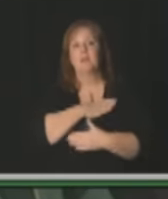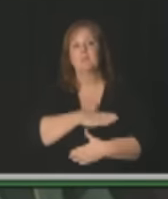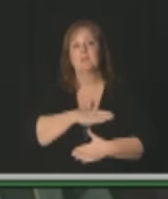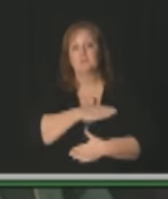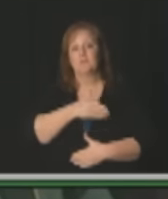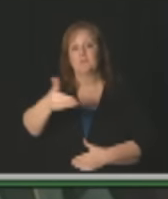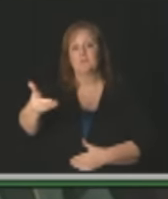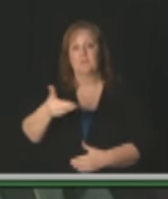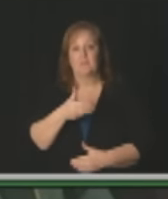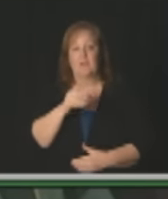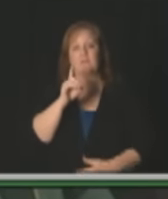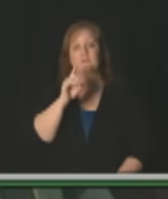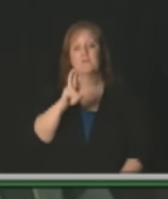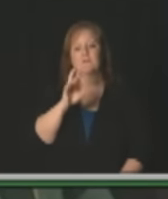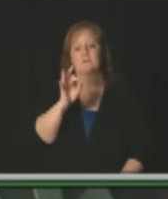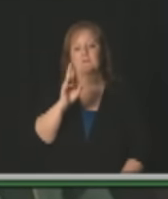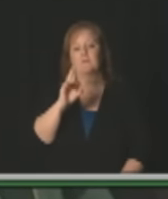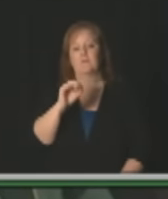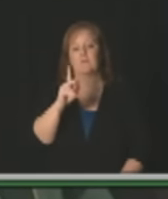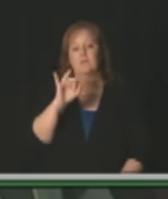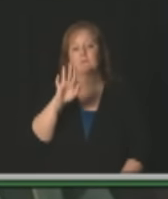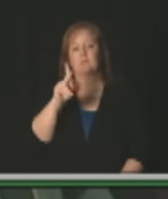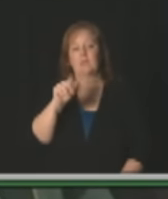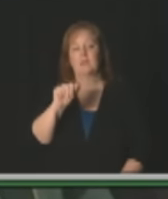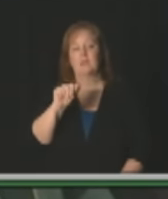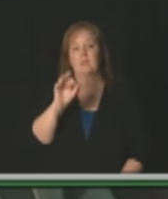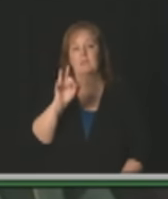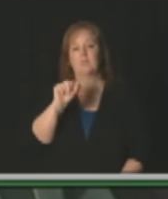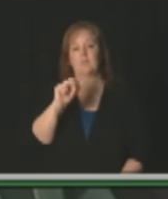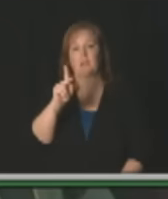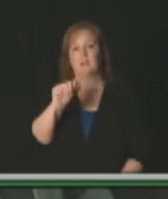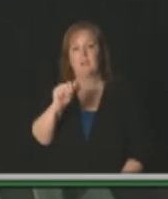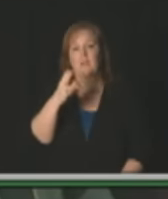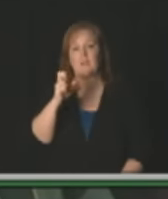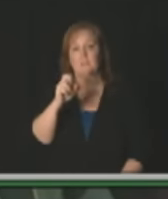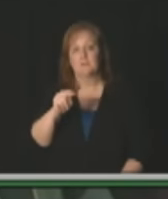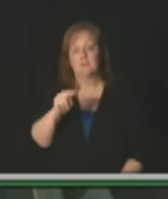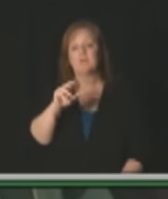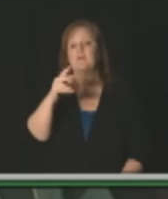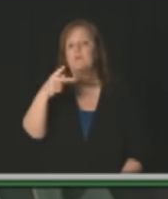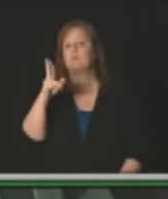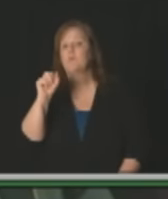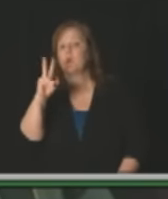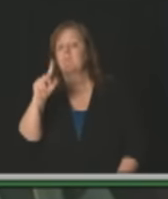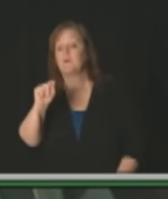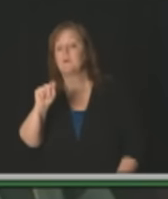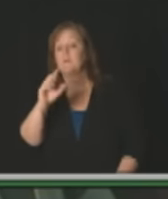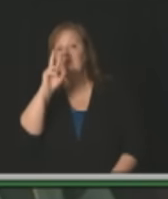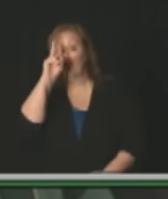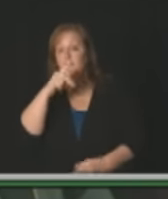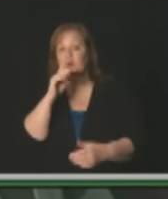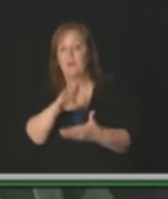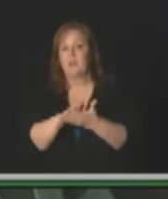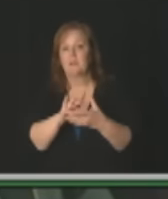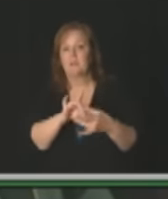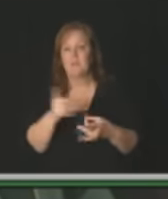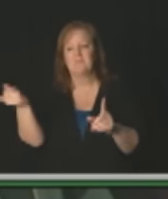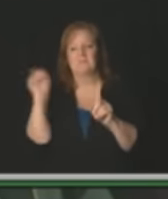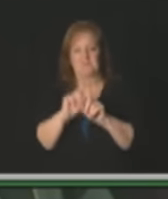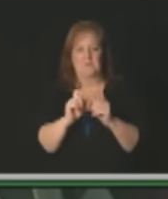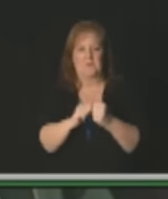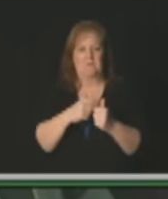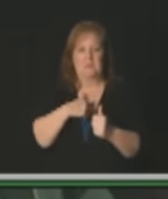to invite Dr. Frederica Freyka-Harmsen, Provost and Vice President for Academic Affairs, to join me at the